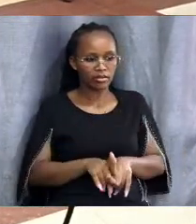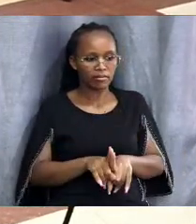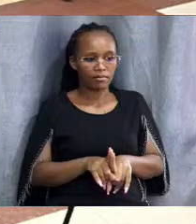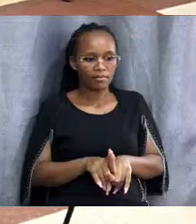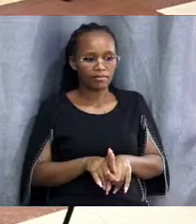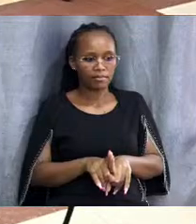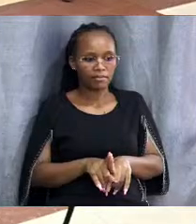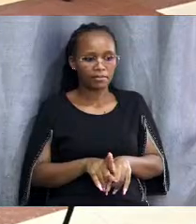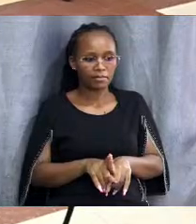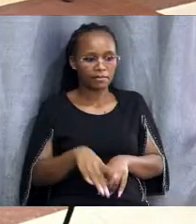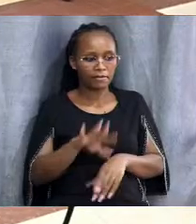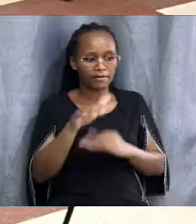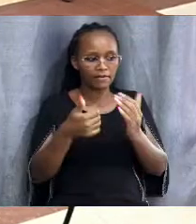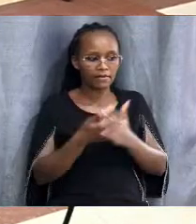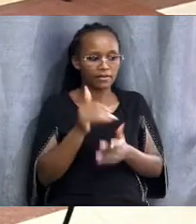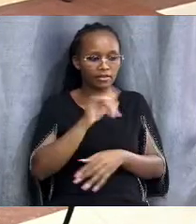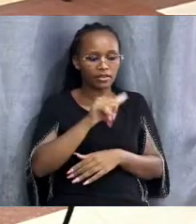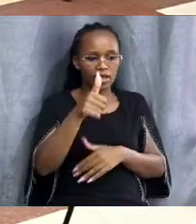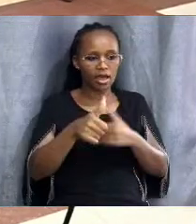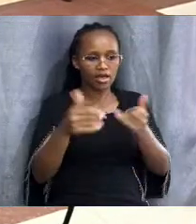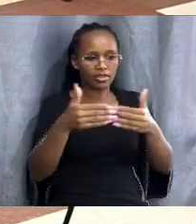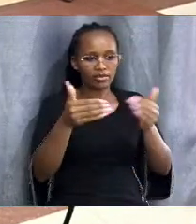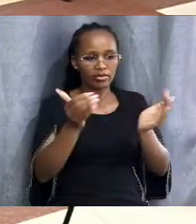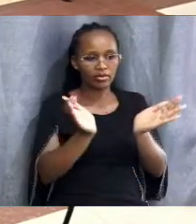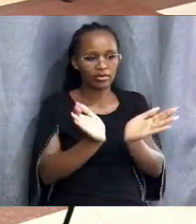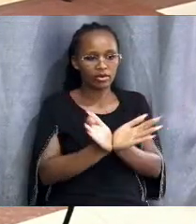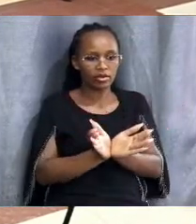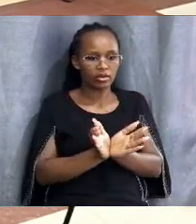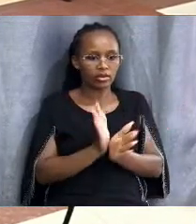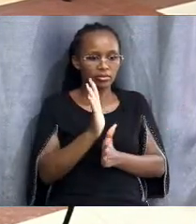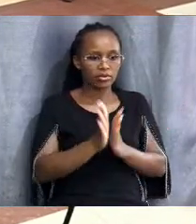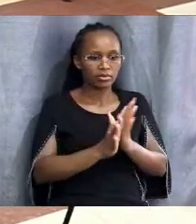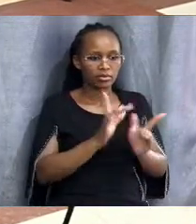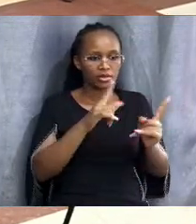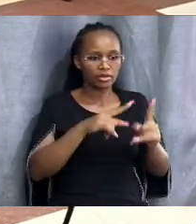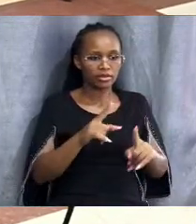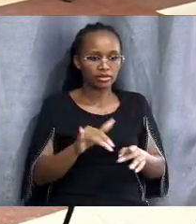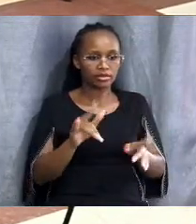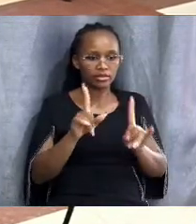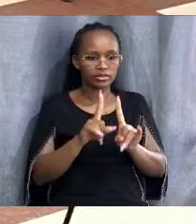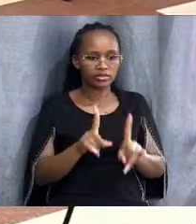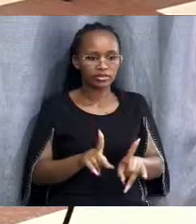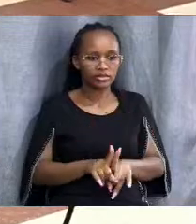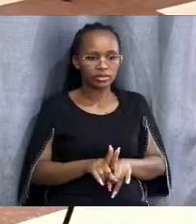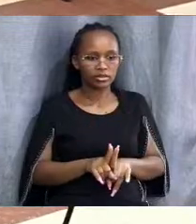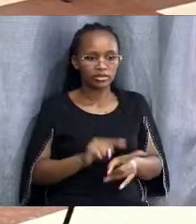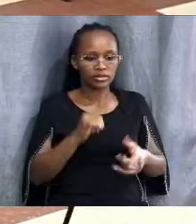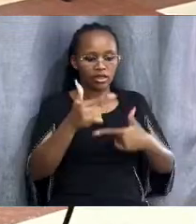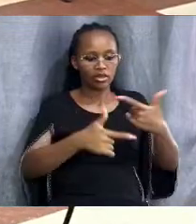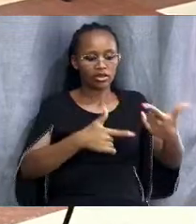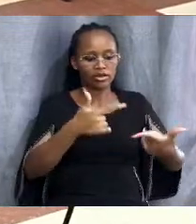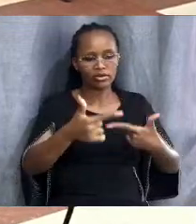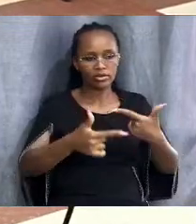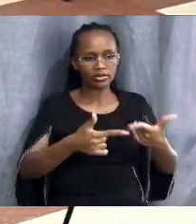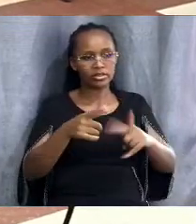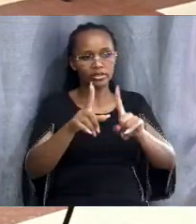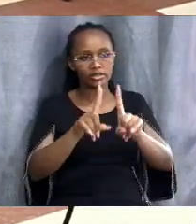applies kwa wale the other families, tujiandae, pia tutaendelea namna